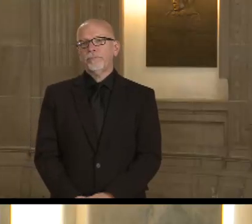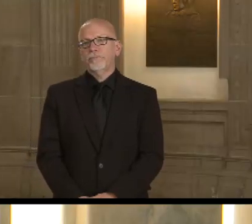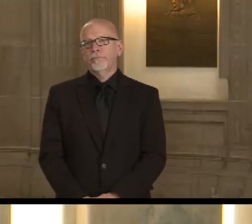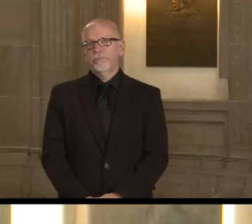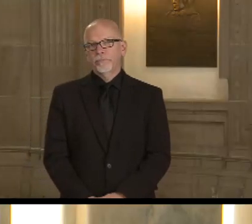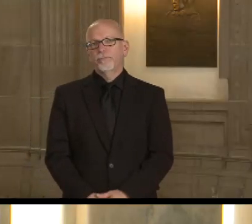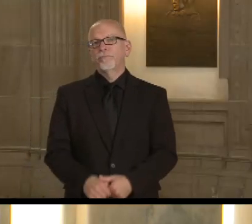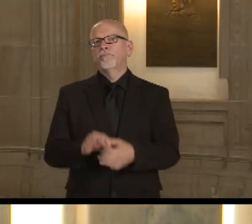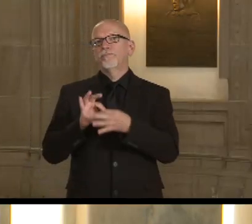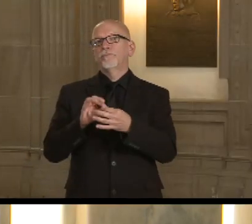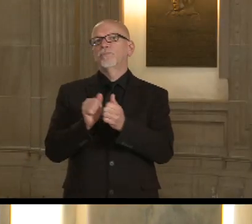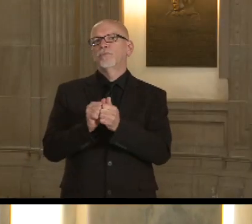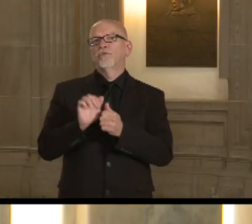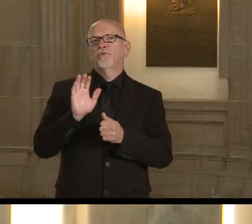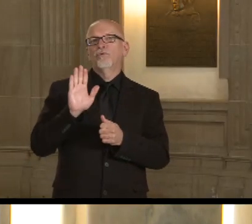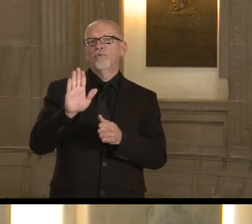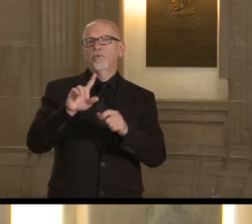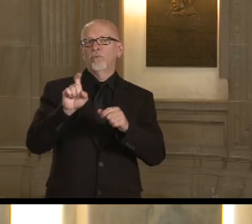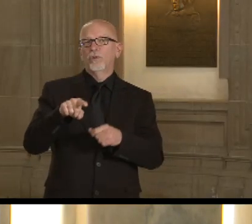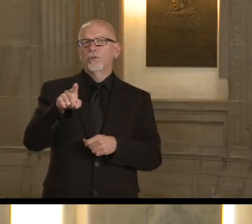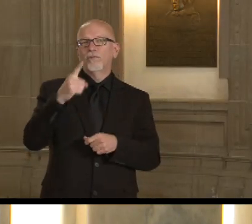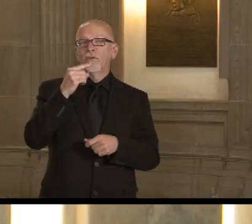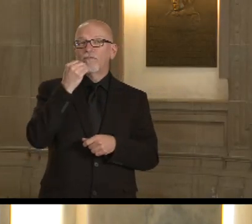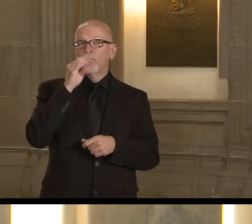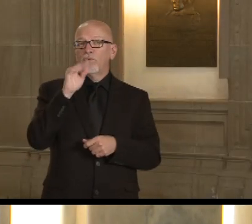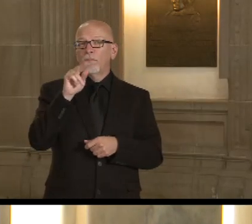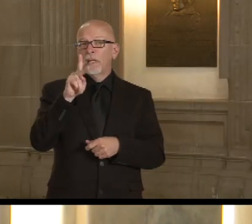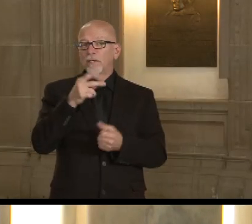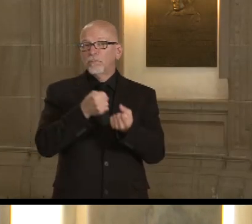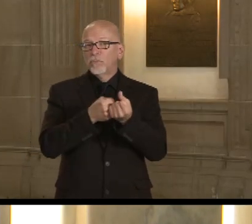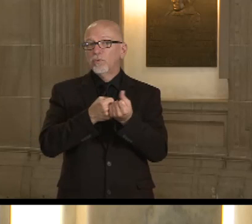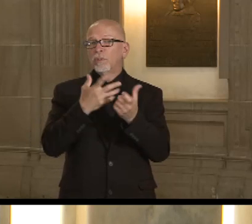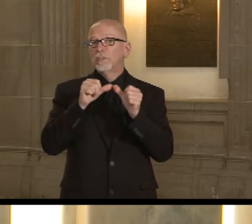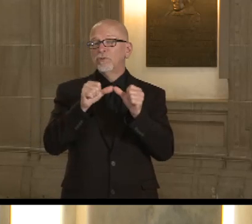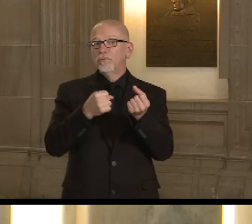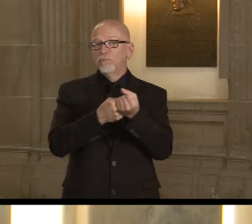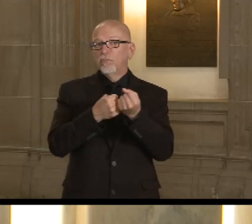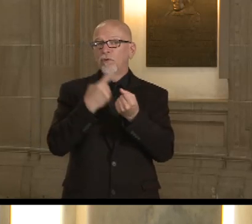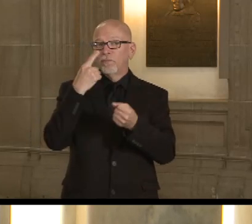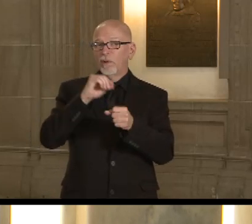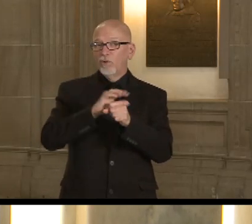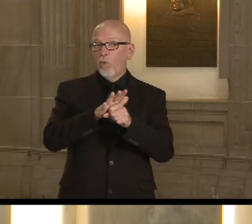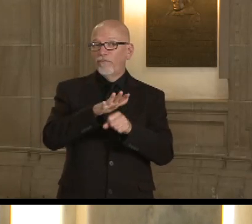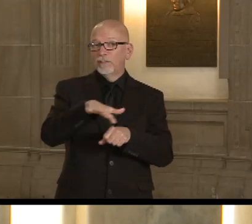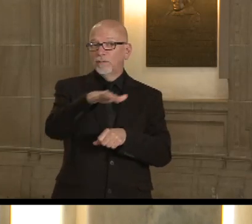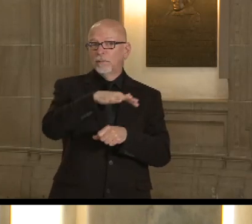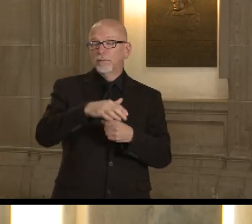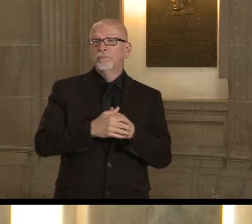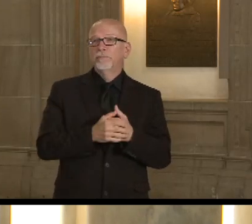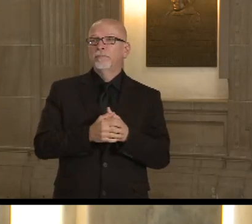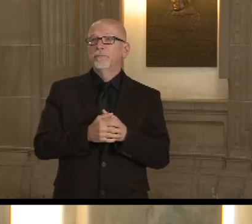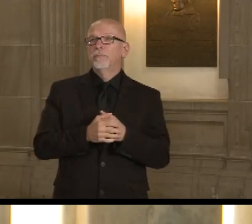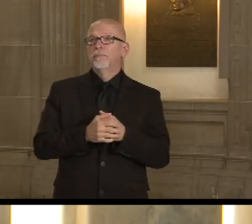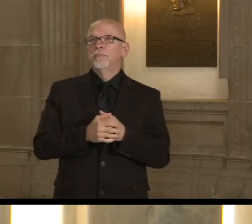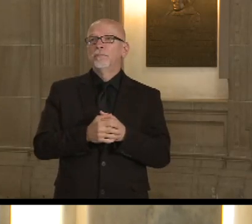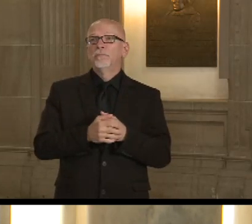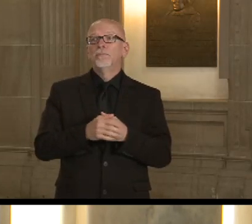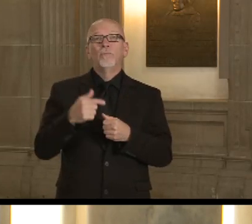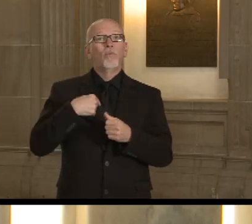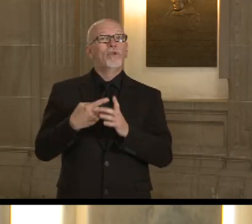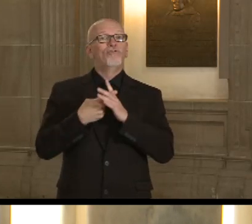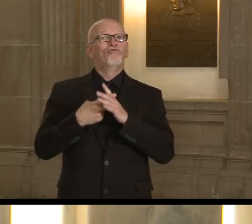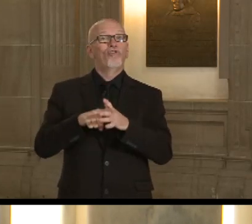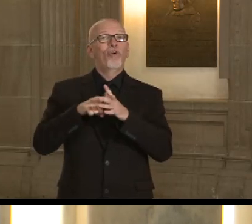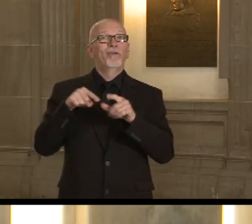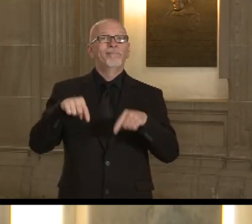With regard to your question for food bank support and continued support for COVID-19, when we started